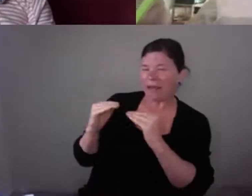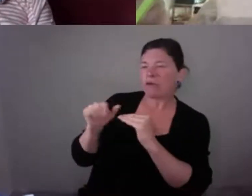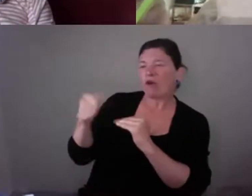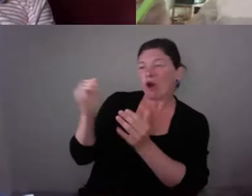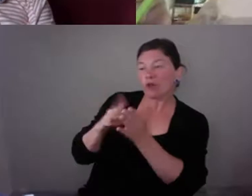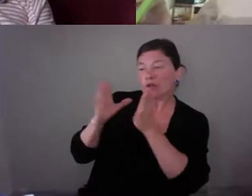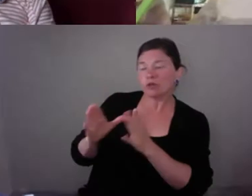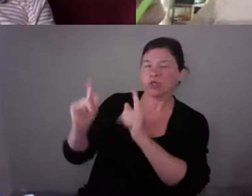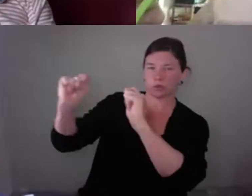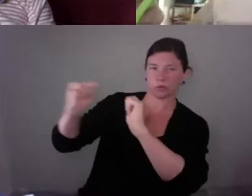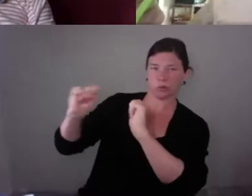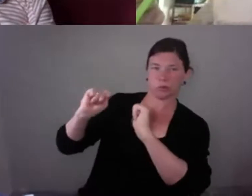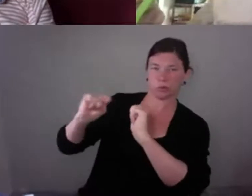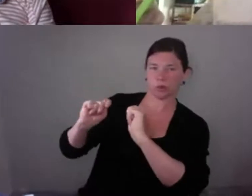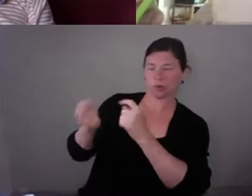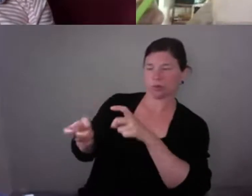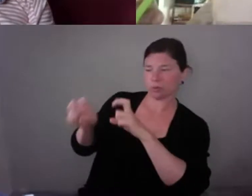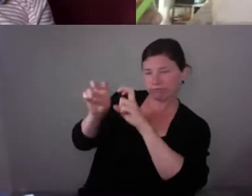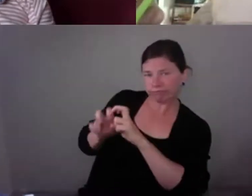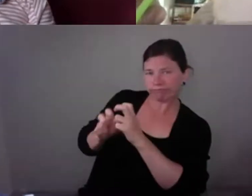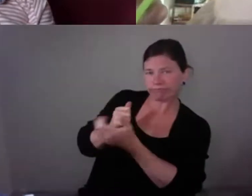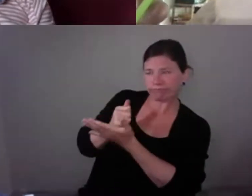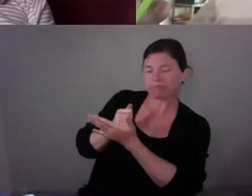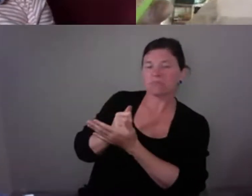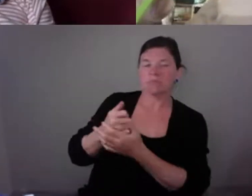Like I can't like read, but I